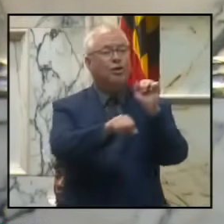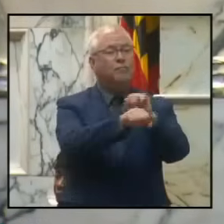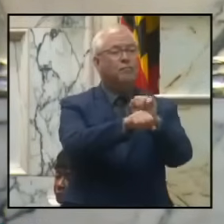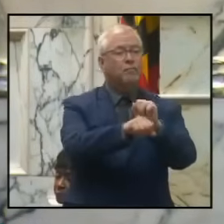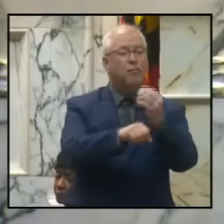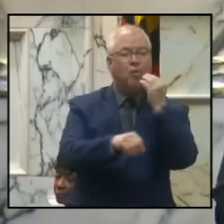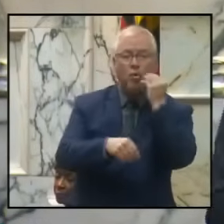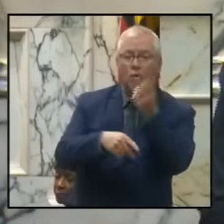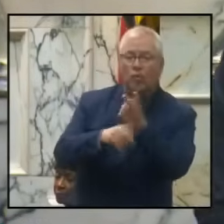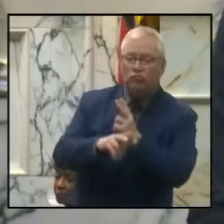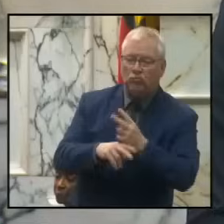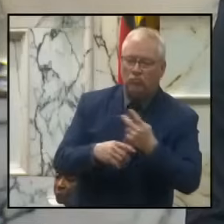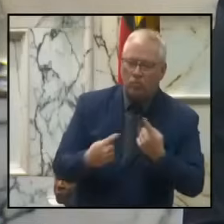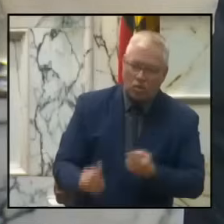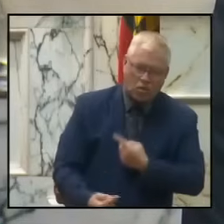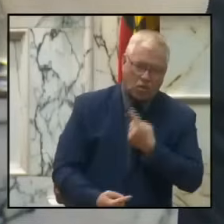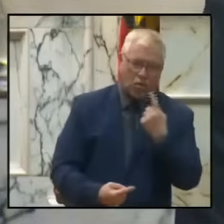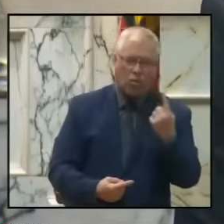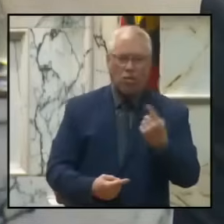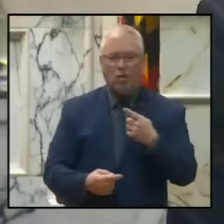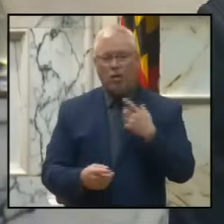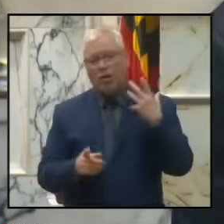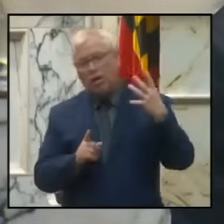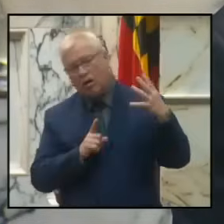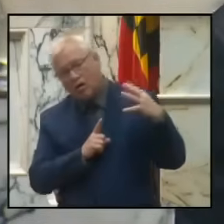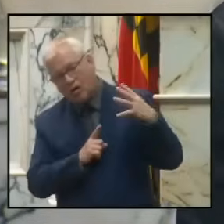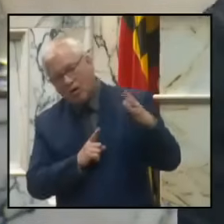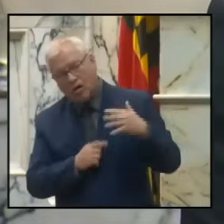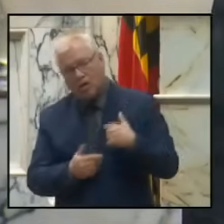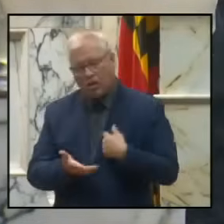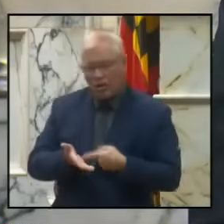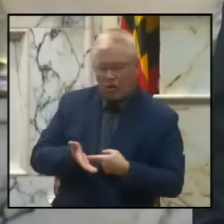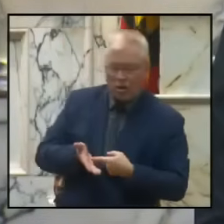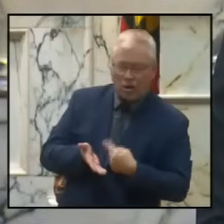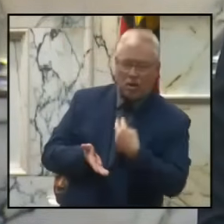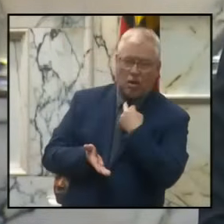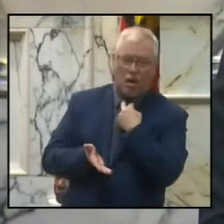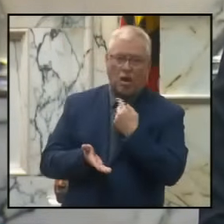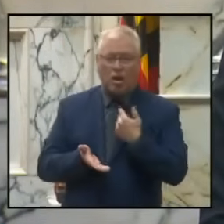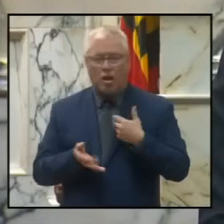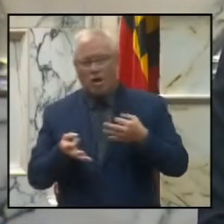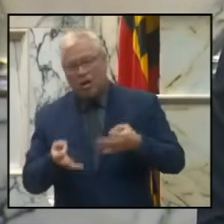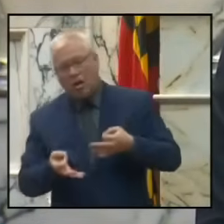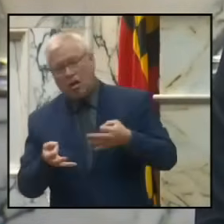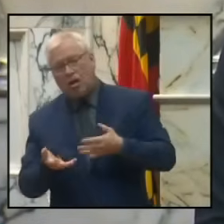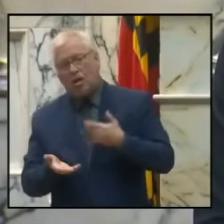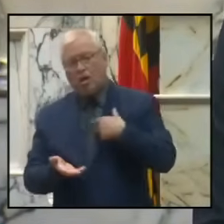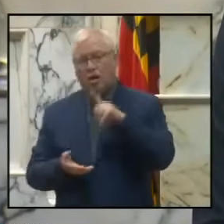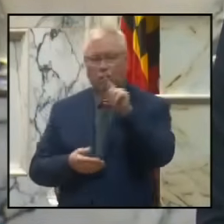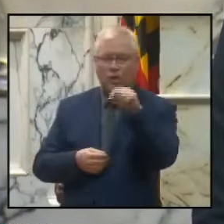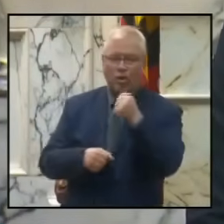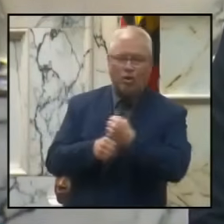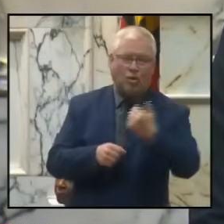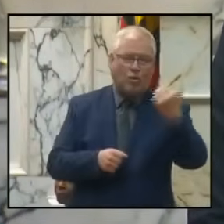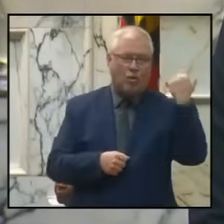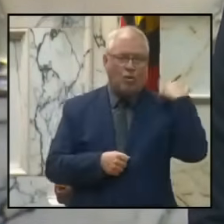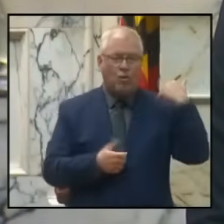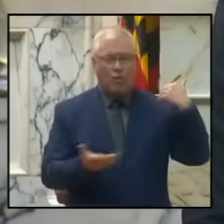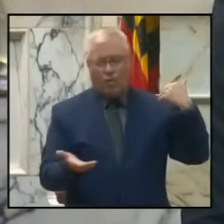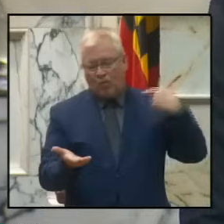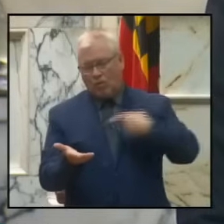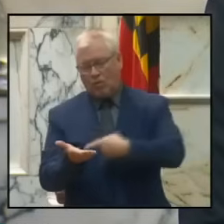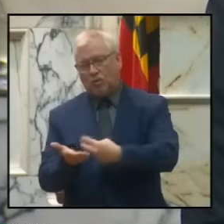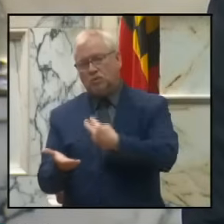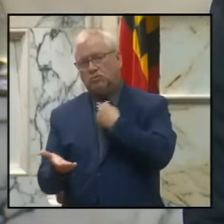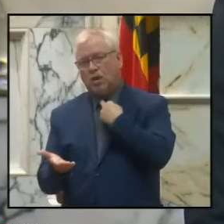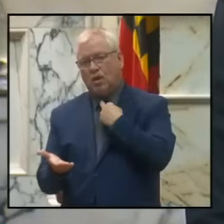constantly have to be shadowed by a decision that he made decades ago. And Carlos, I'm thankful to